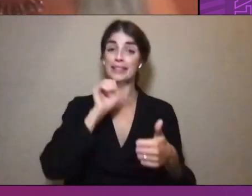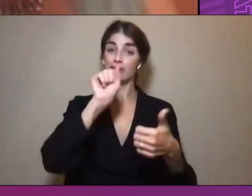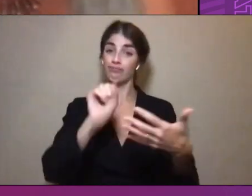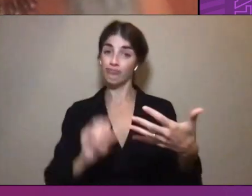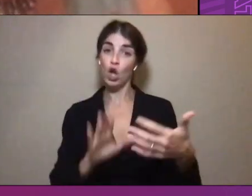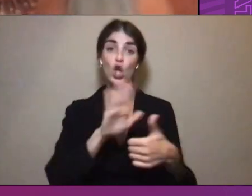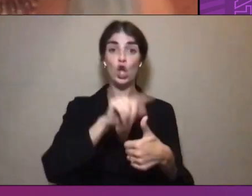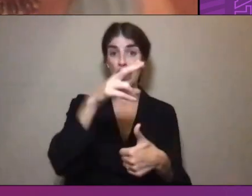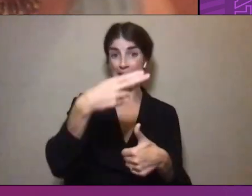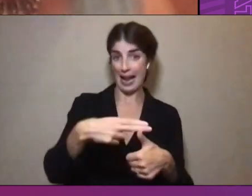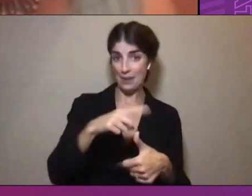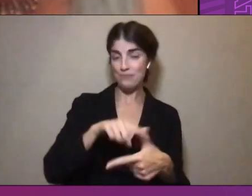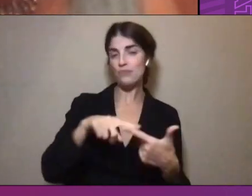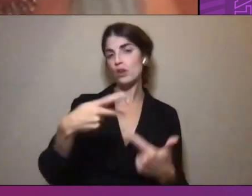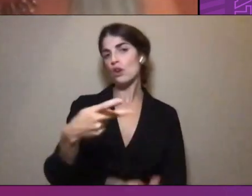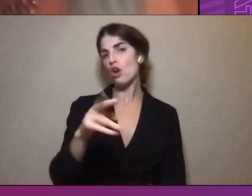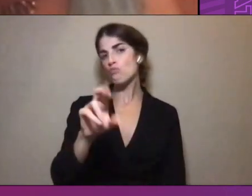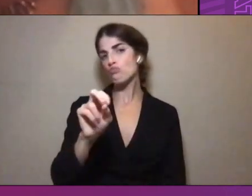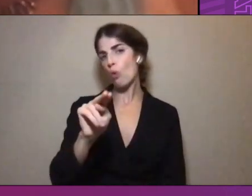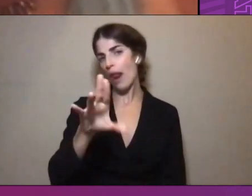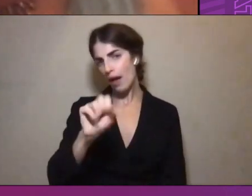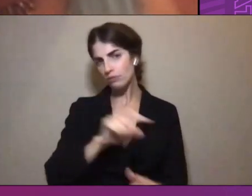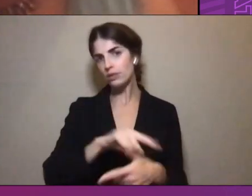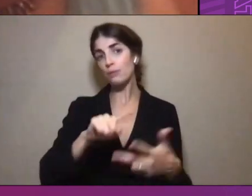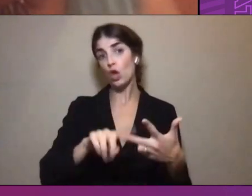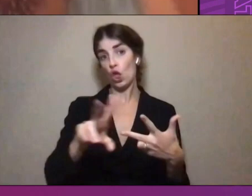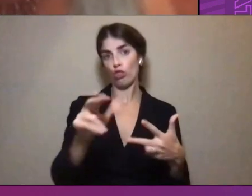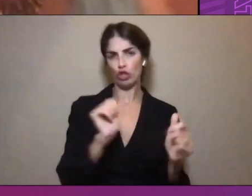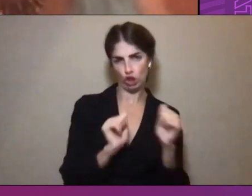pronouns, the name of the show and theater you're nominated